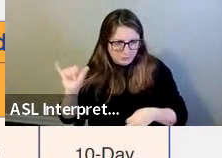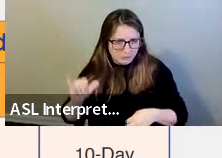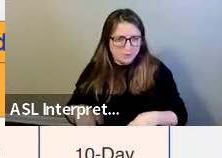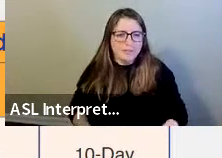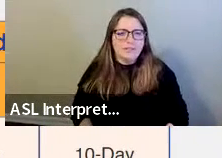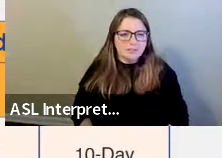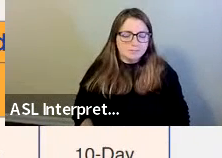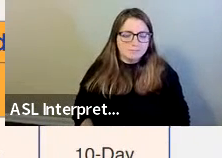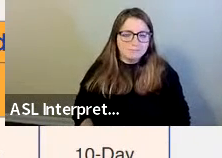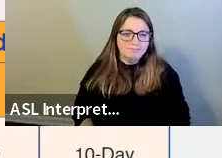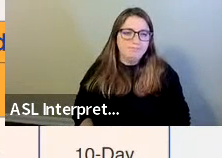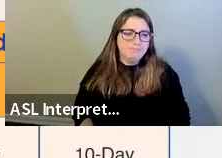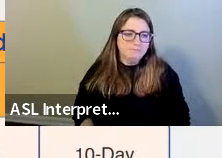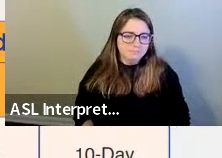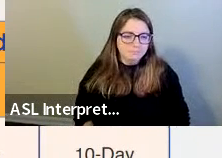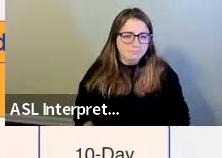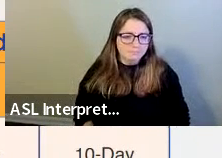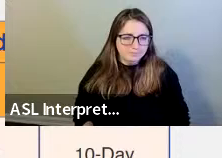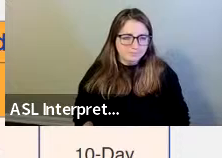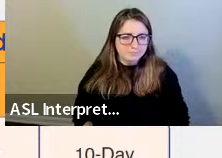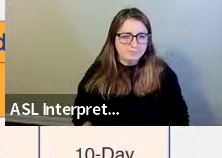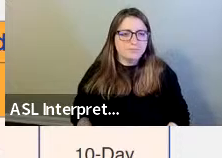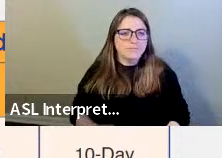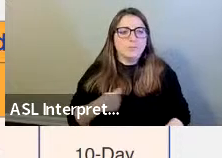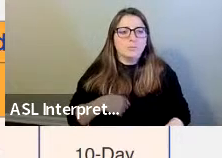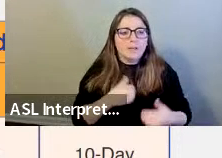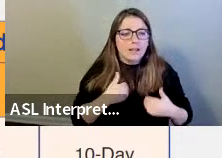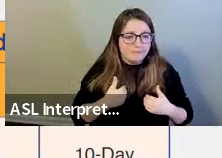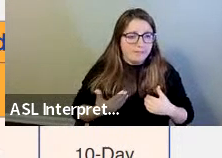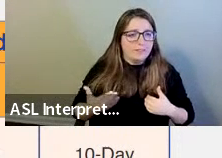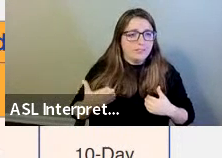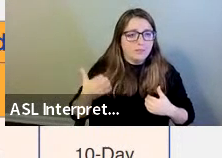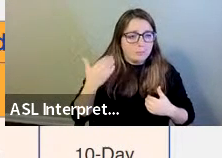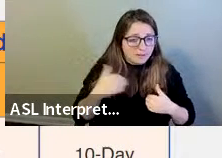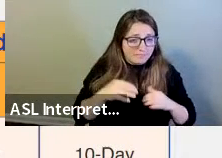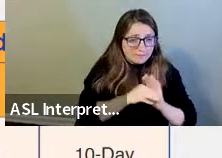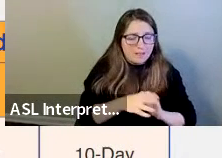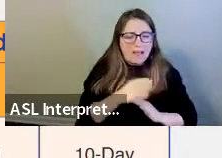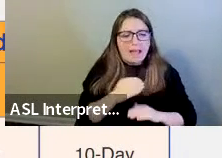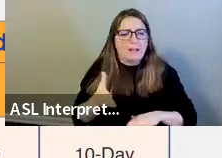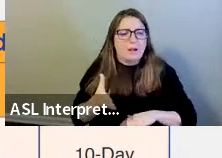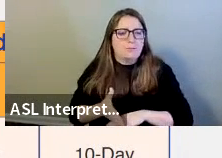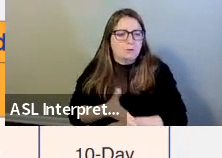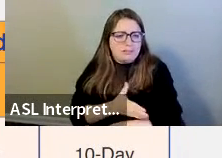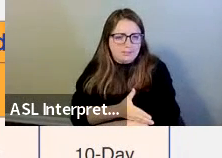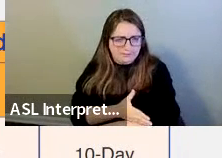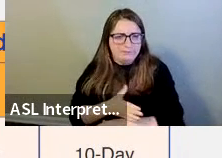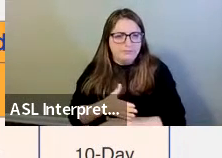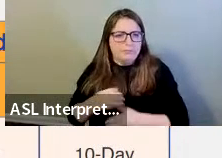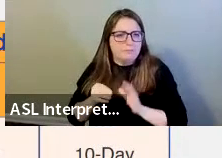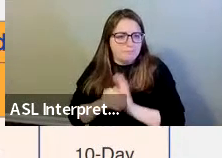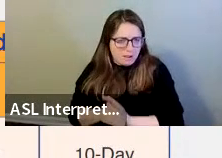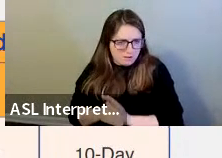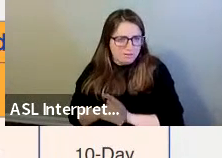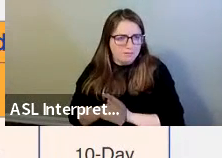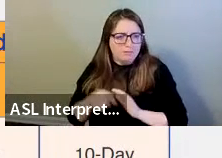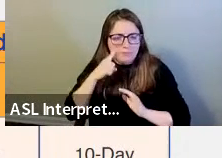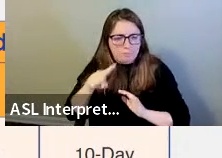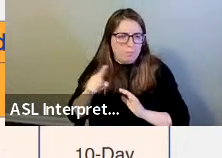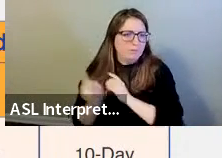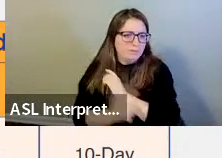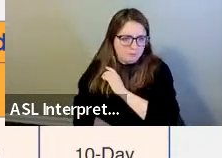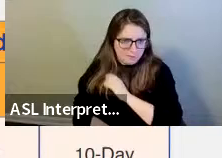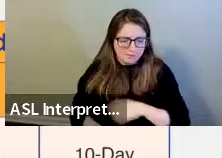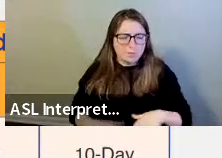as the previous, a progressive model of discipline. So we'll start going through these bits one by one. I'll provide